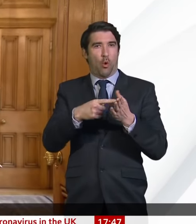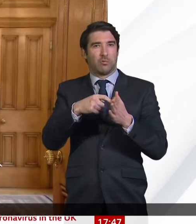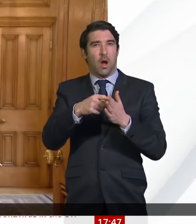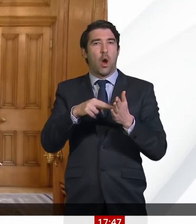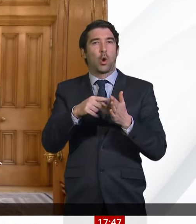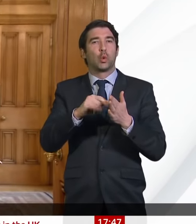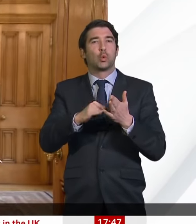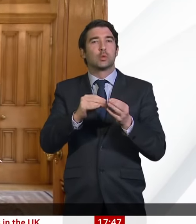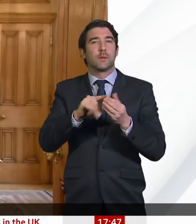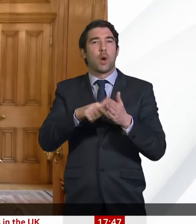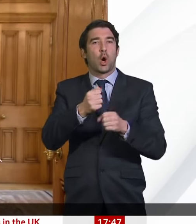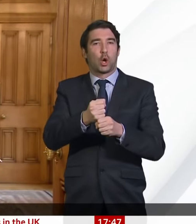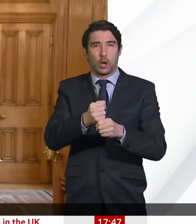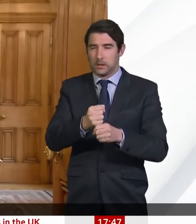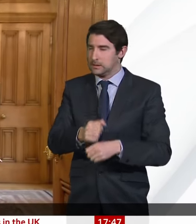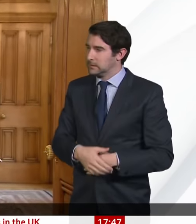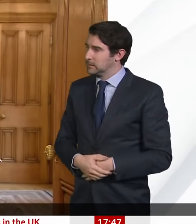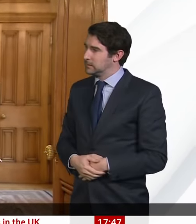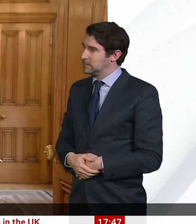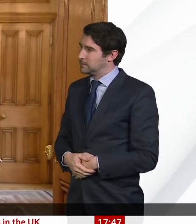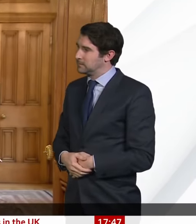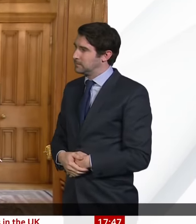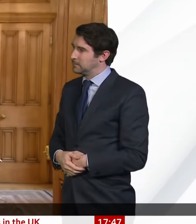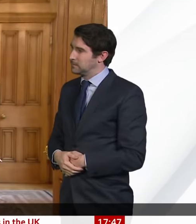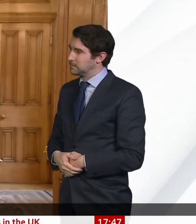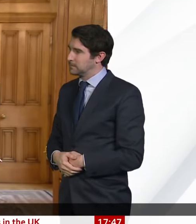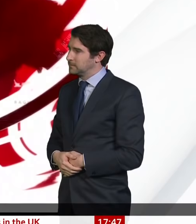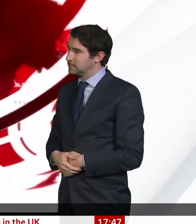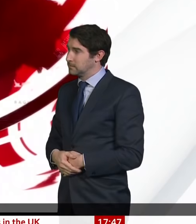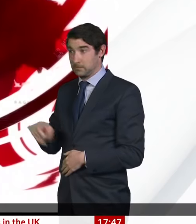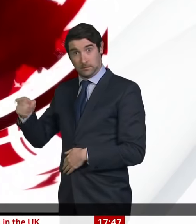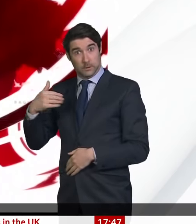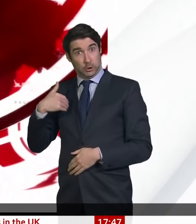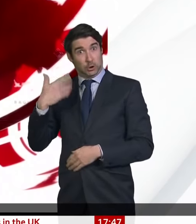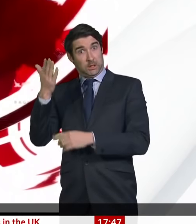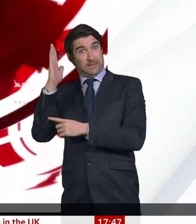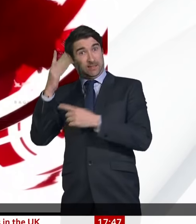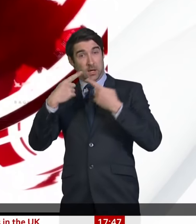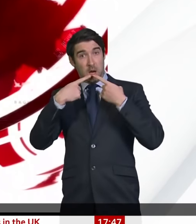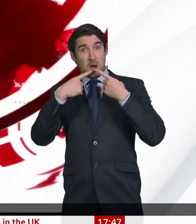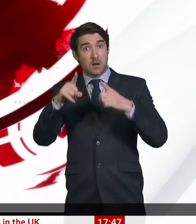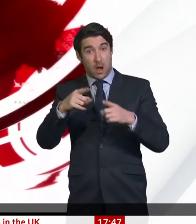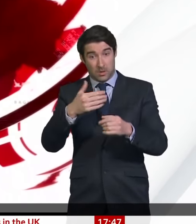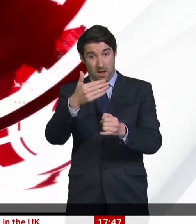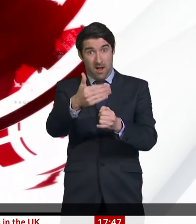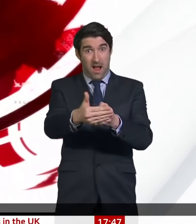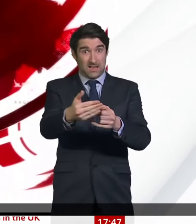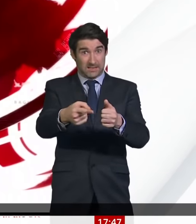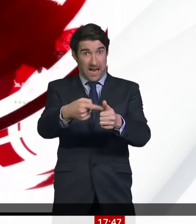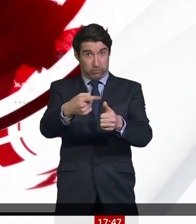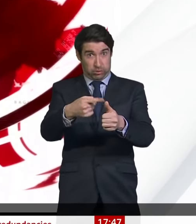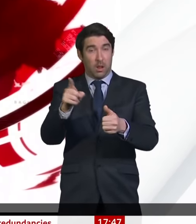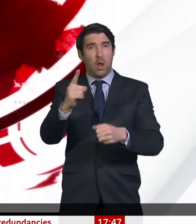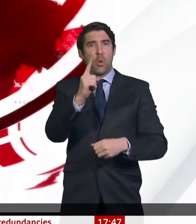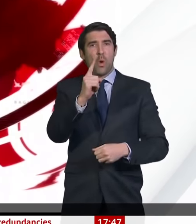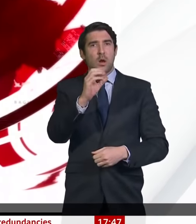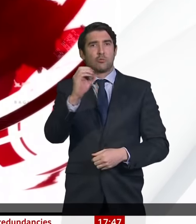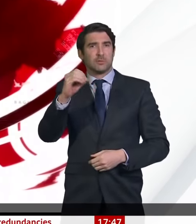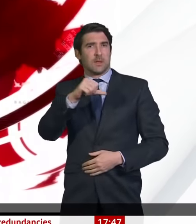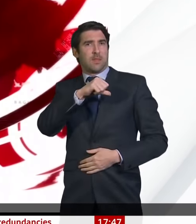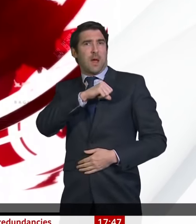Secretary of State. You've just announced a big new target for the end of the month, but can I be clear that that would be of all kinds of